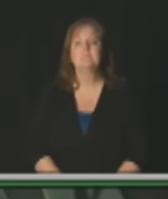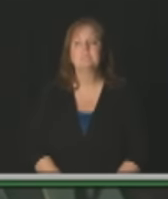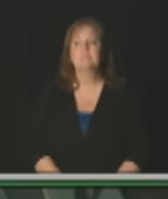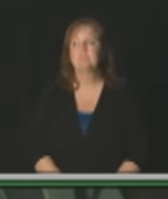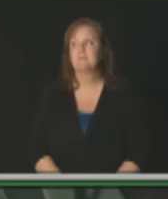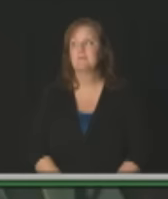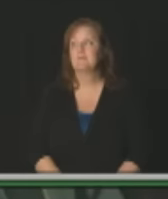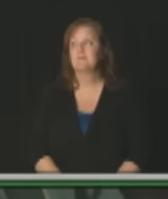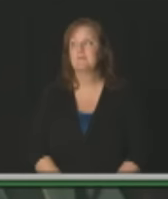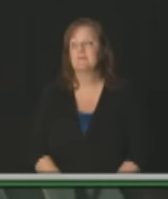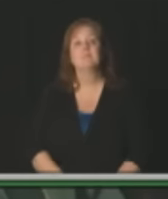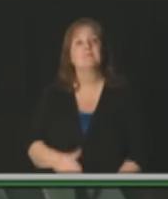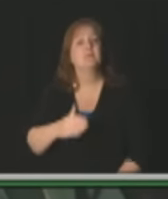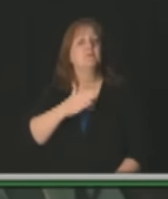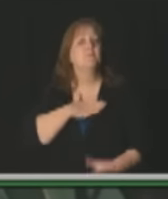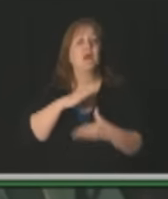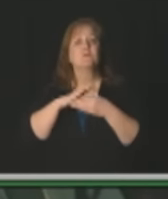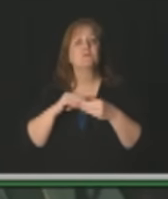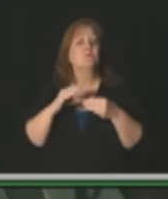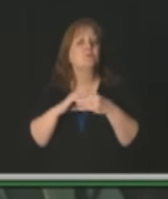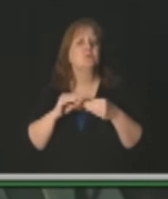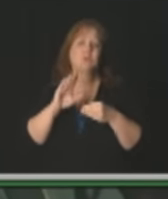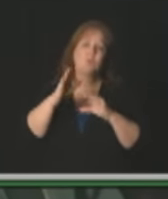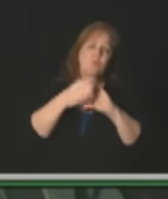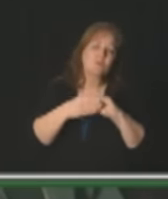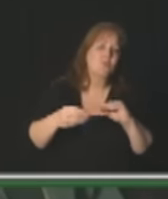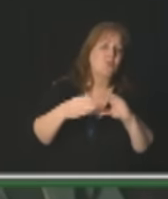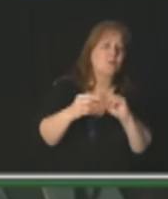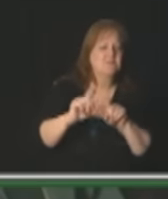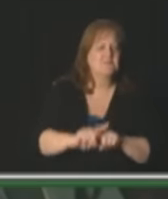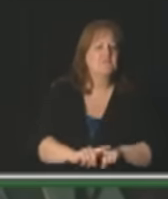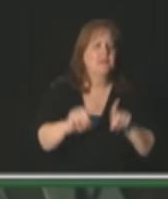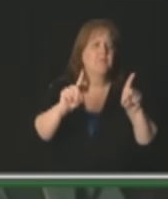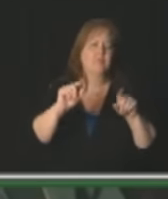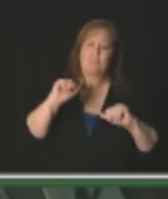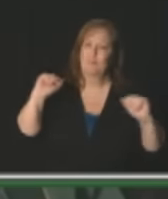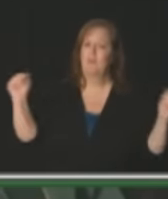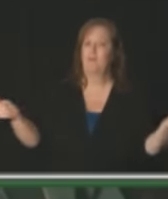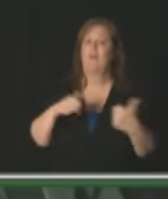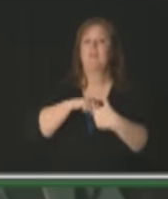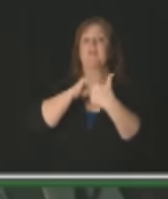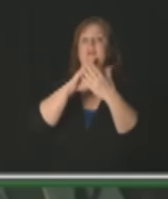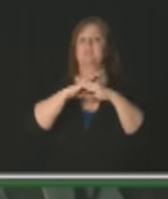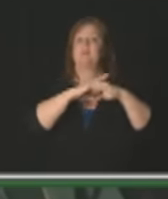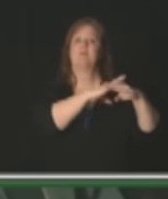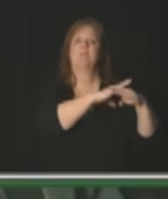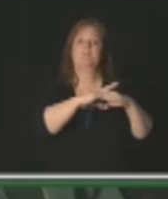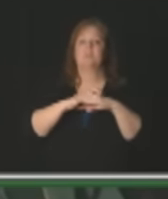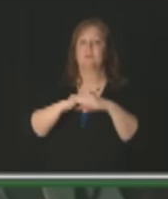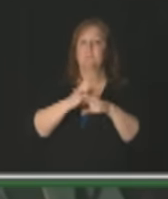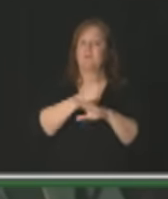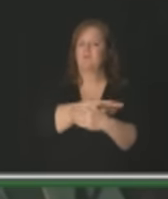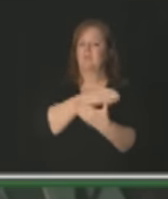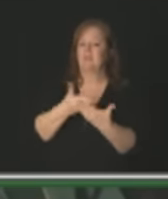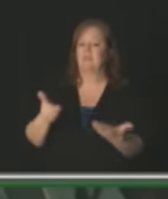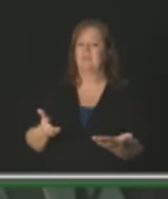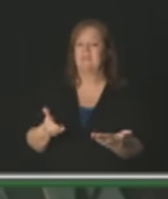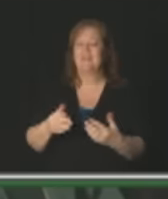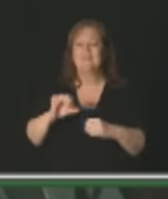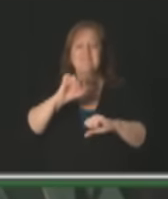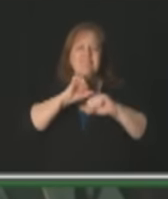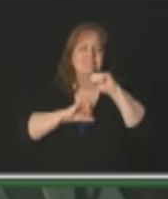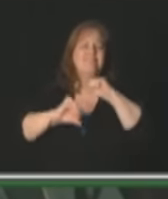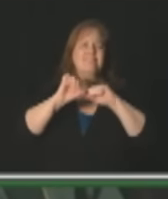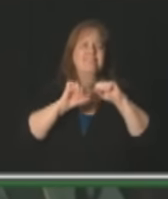The story we have might be different, but we have all faced obstacles to be here. You know, they say hardships are